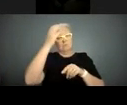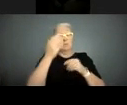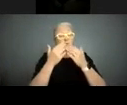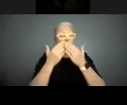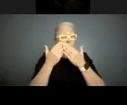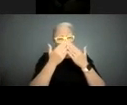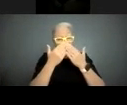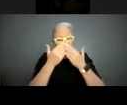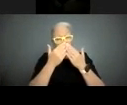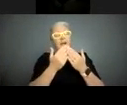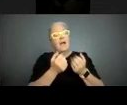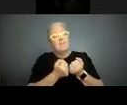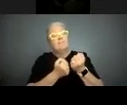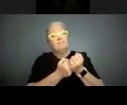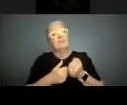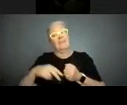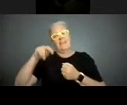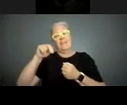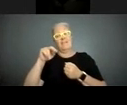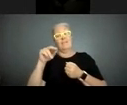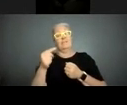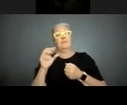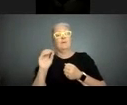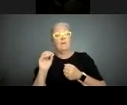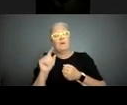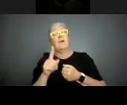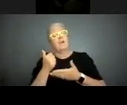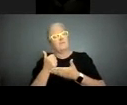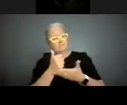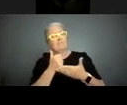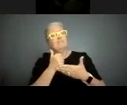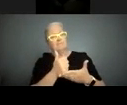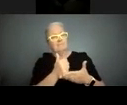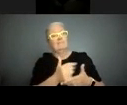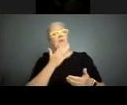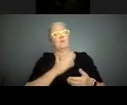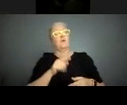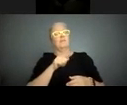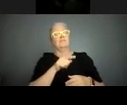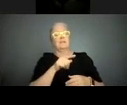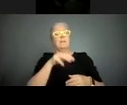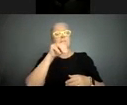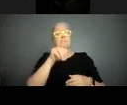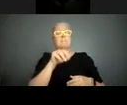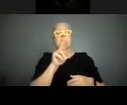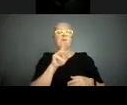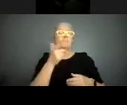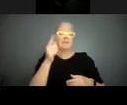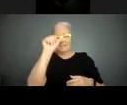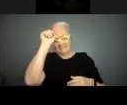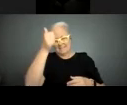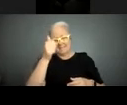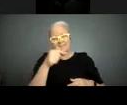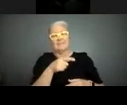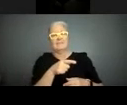an NGO supporting them, ADAPT, or the Centre for Inclusion in Mumbai, and it was their individual project. But from these